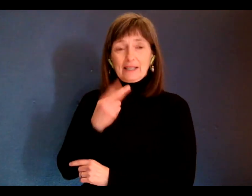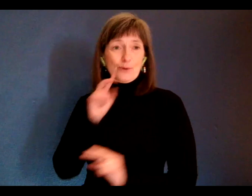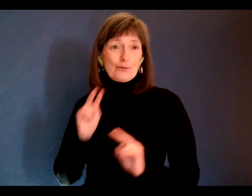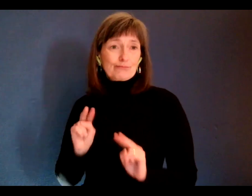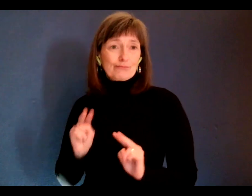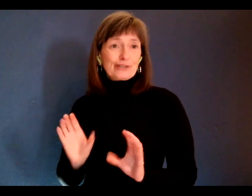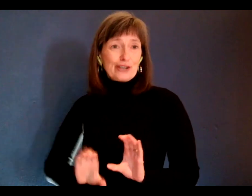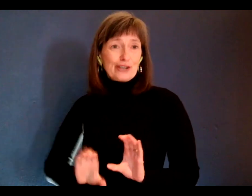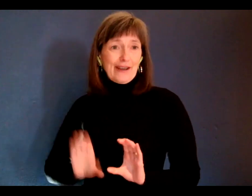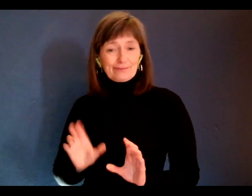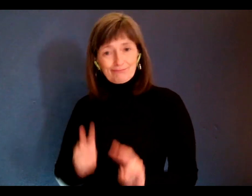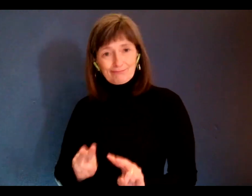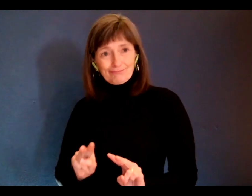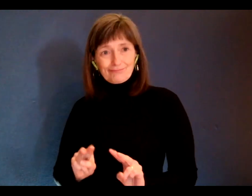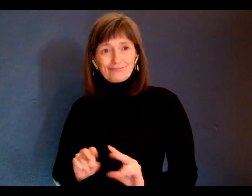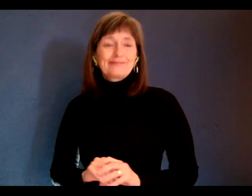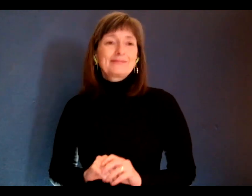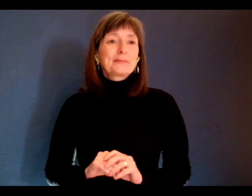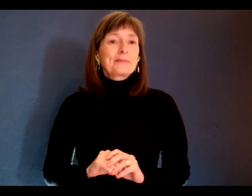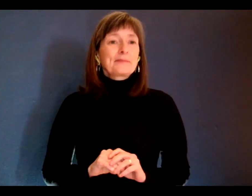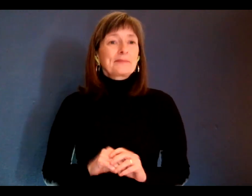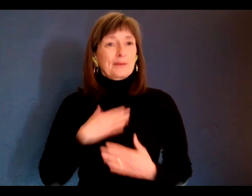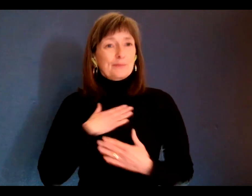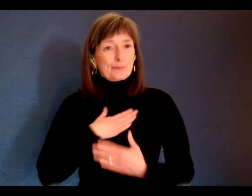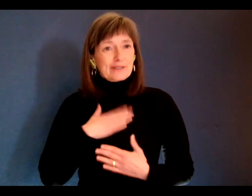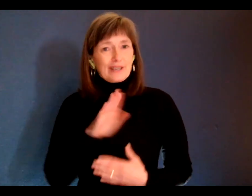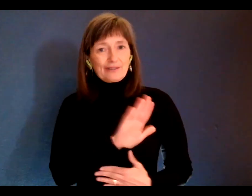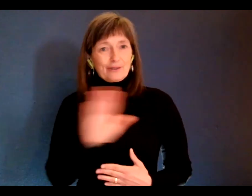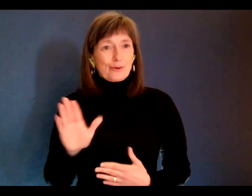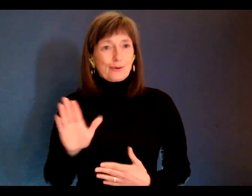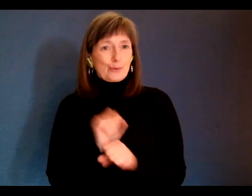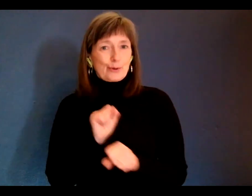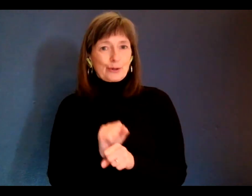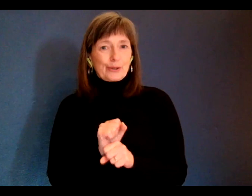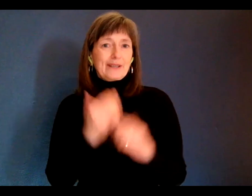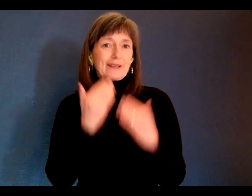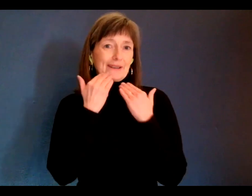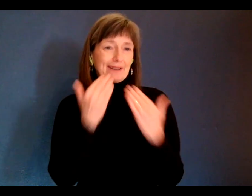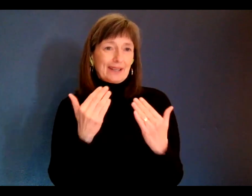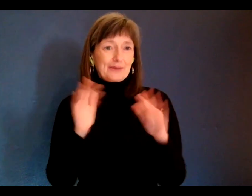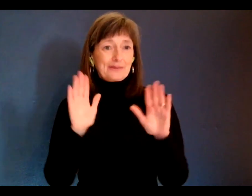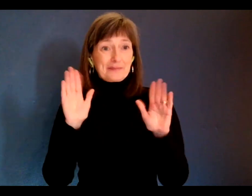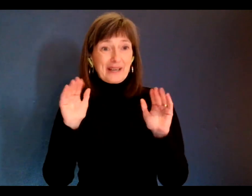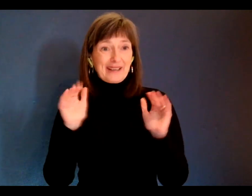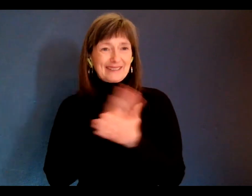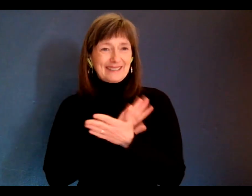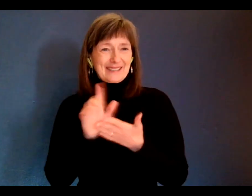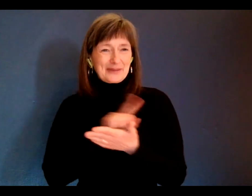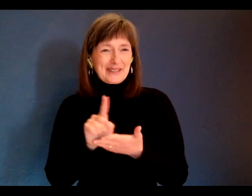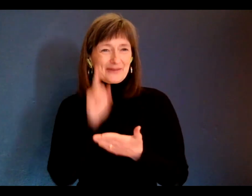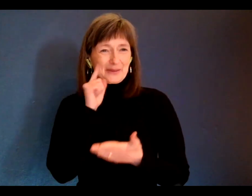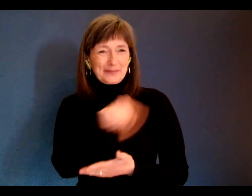chat. And I really appreciate what everybody has done. Thank you and goodbye. Have a nice week.